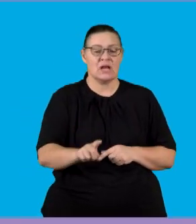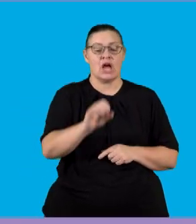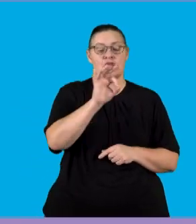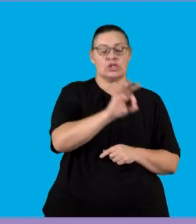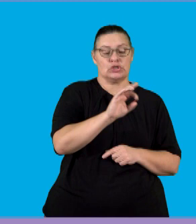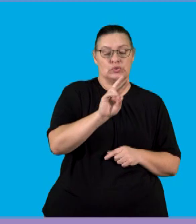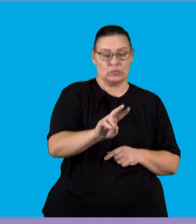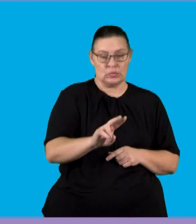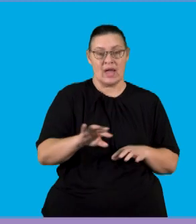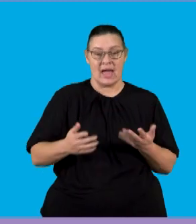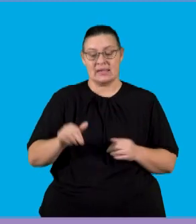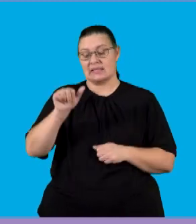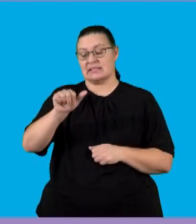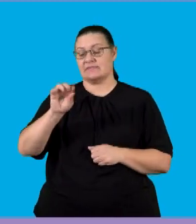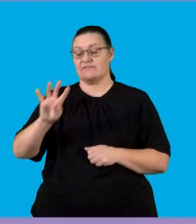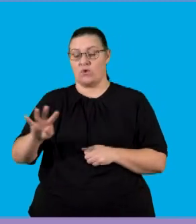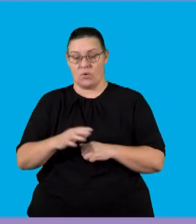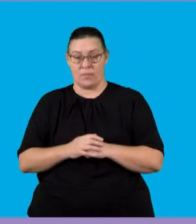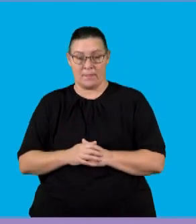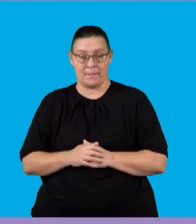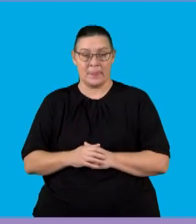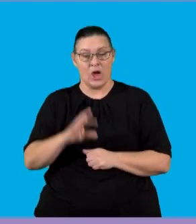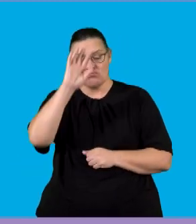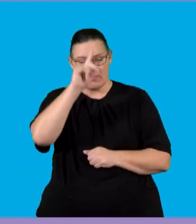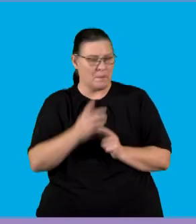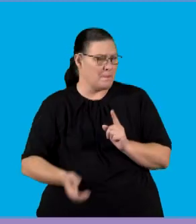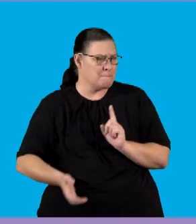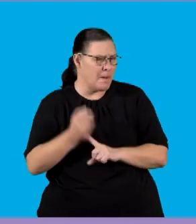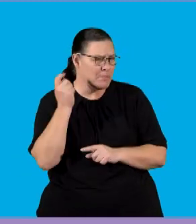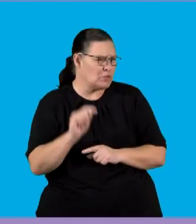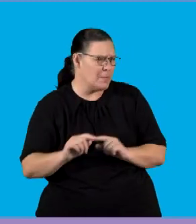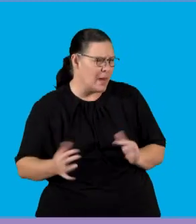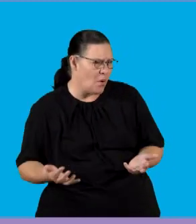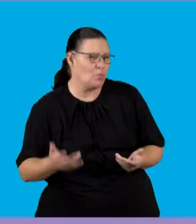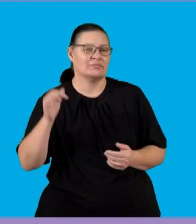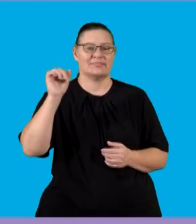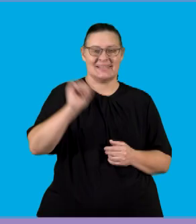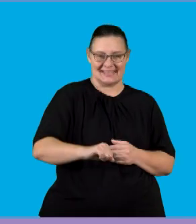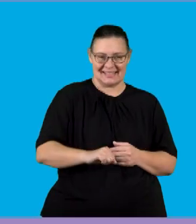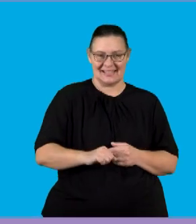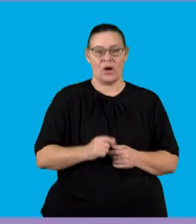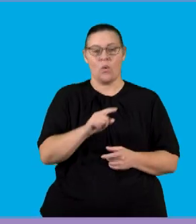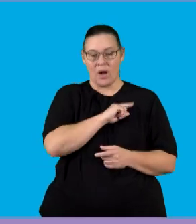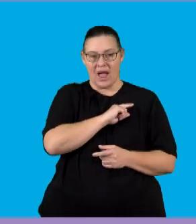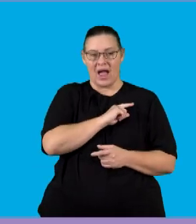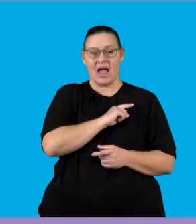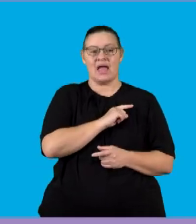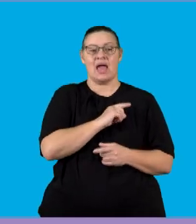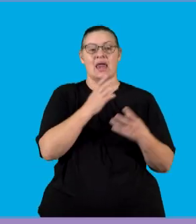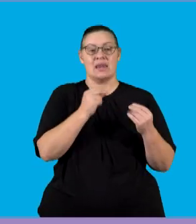terms were 32 and 64. Now, can you remember how we found those terms? Yes, we